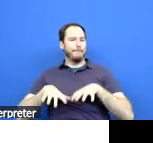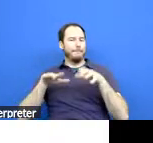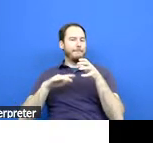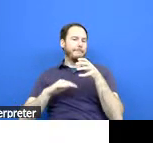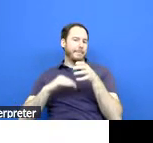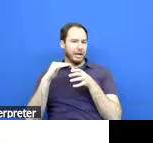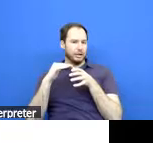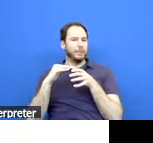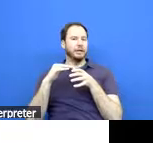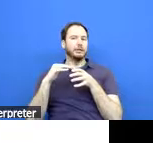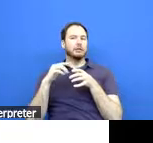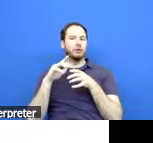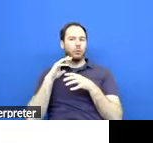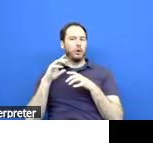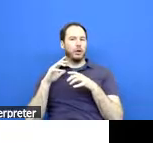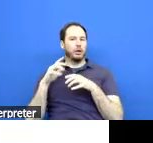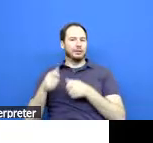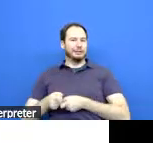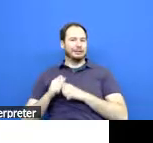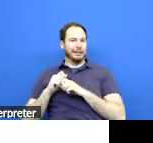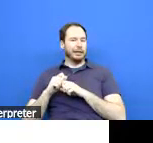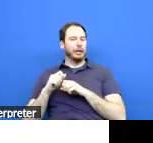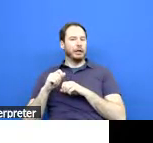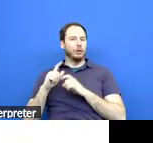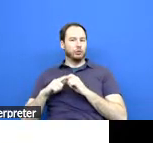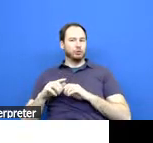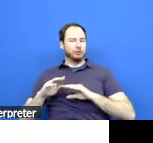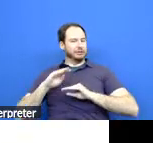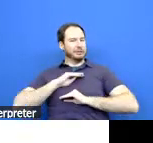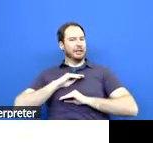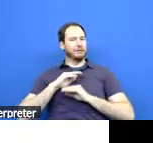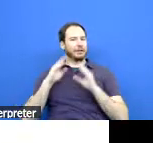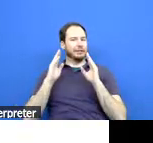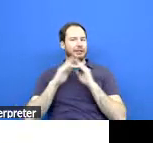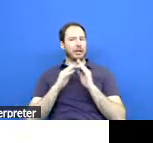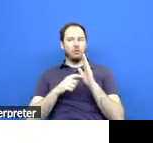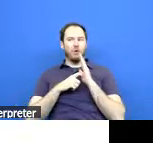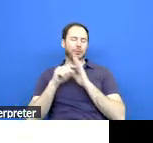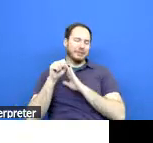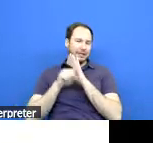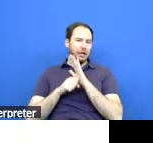Those are going to be included to meet the town requirements for stormwater as well as state.